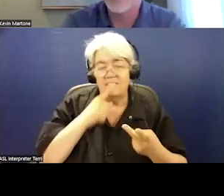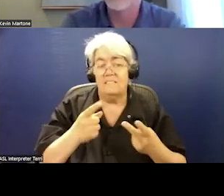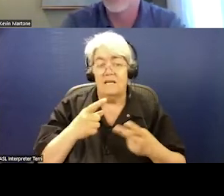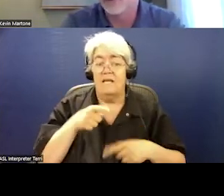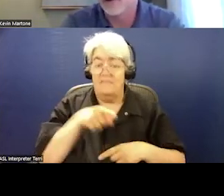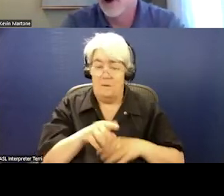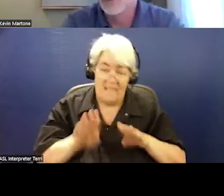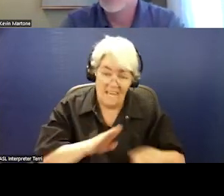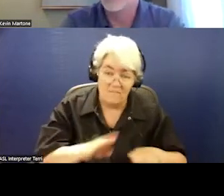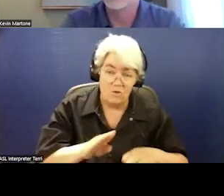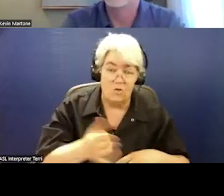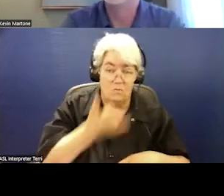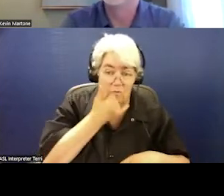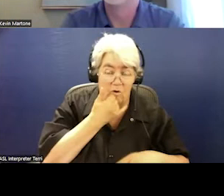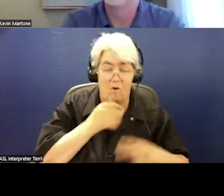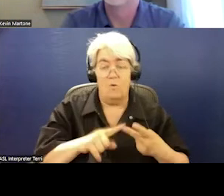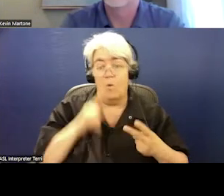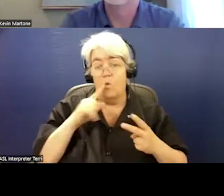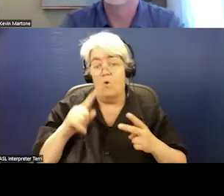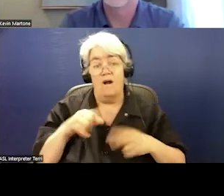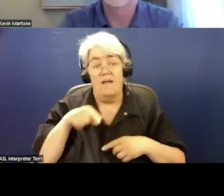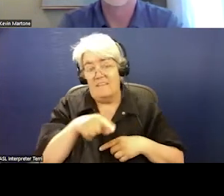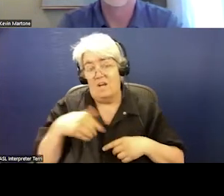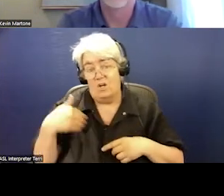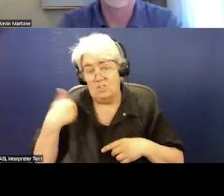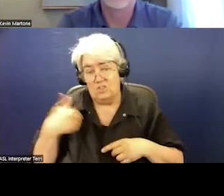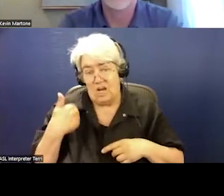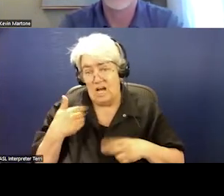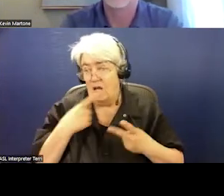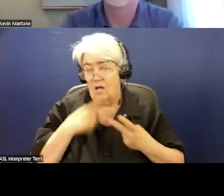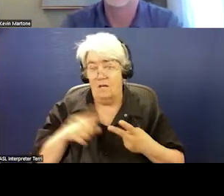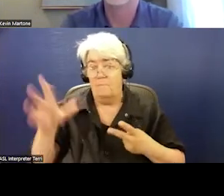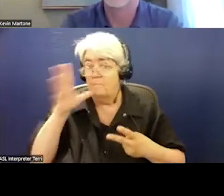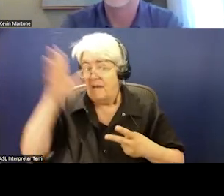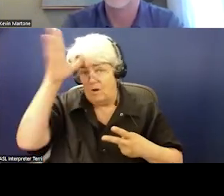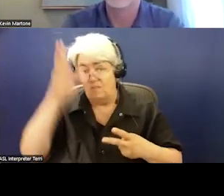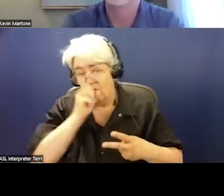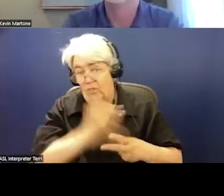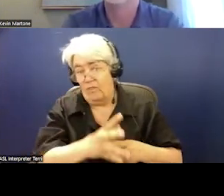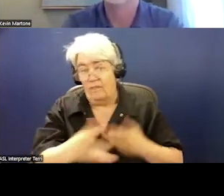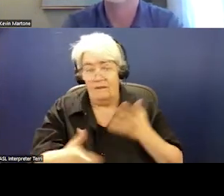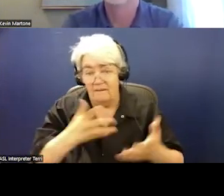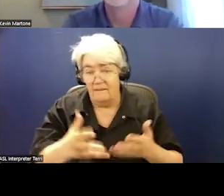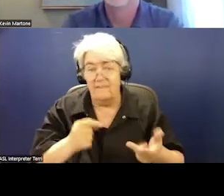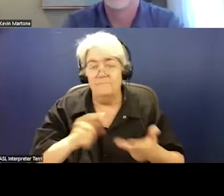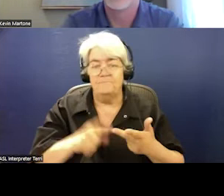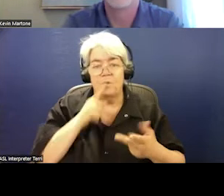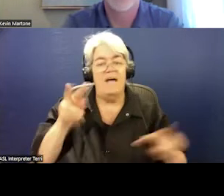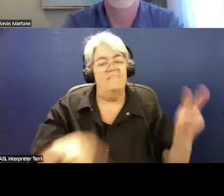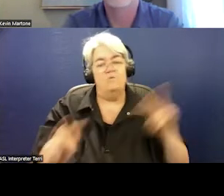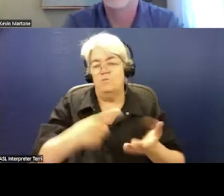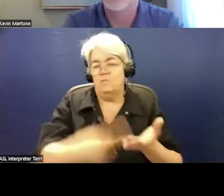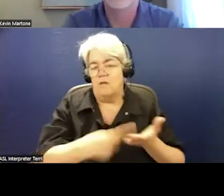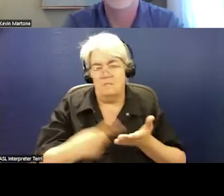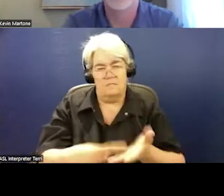it a housing issue? All of those things and those cross-system efforts really need to be intentionally discussed between these systems.